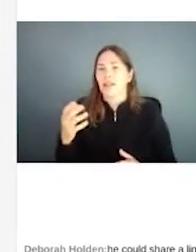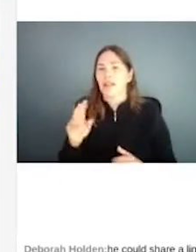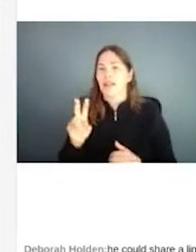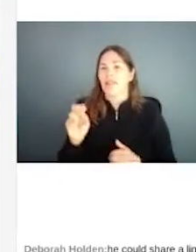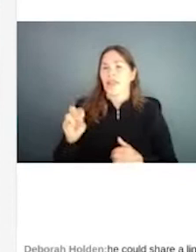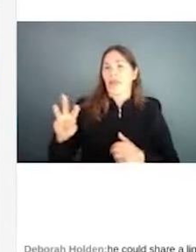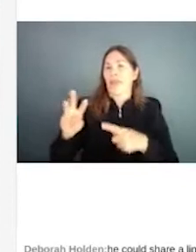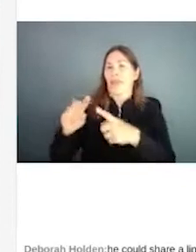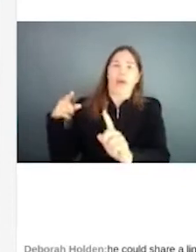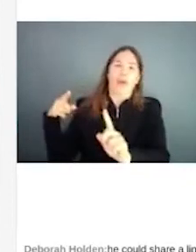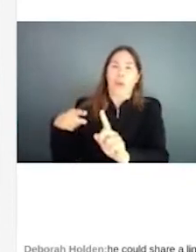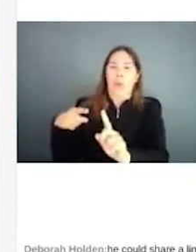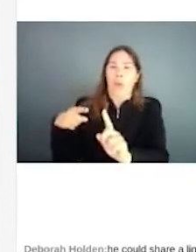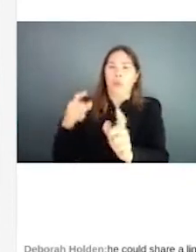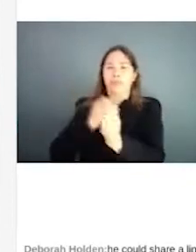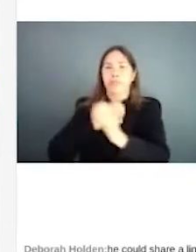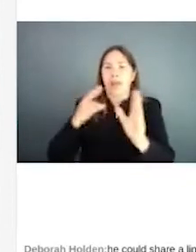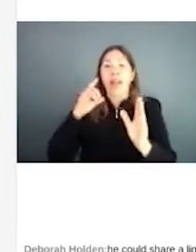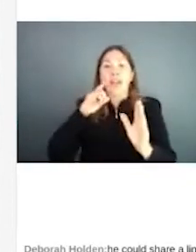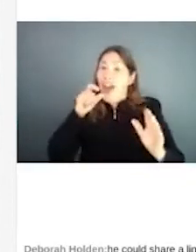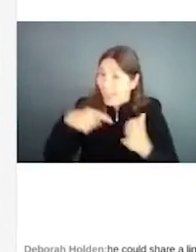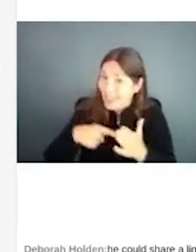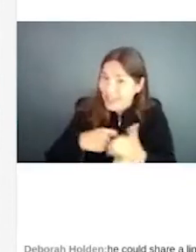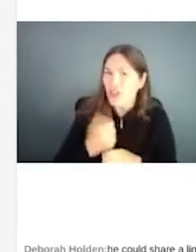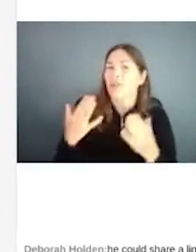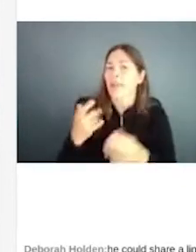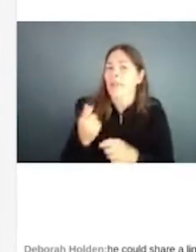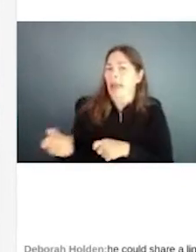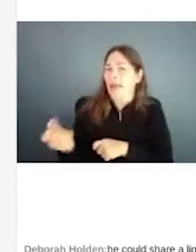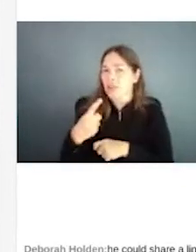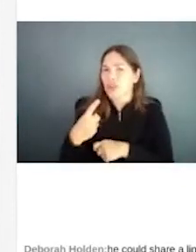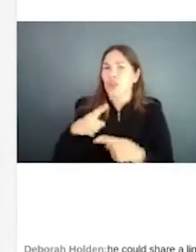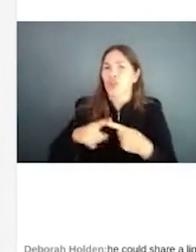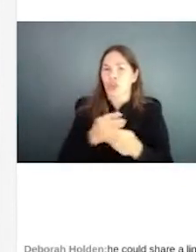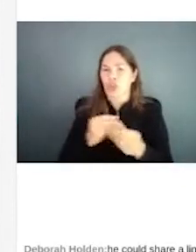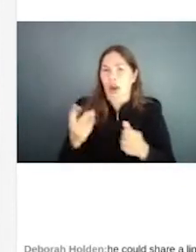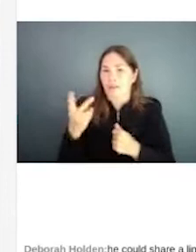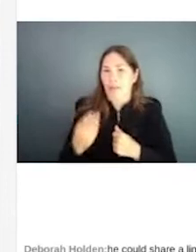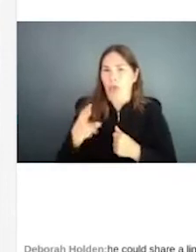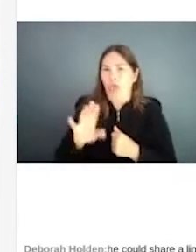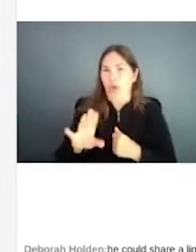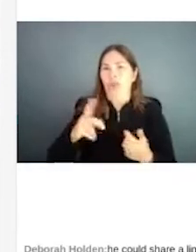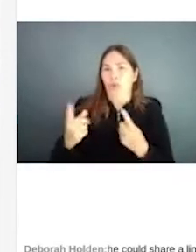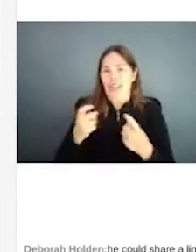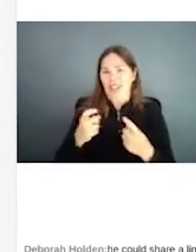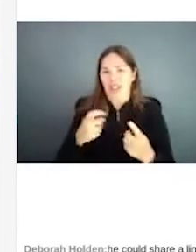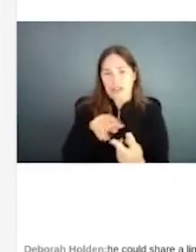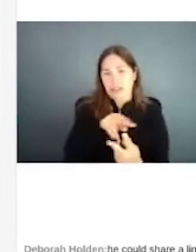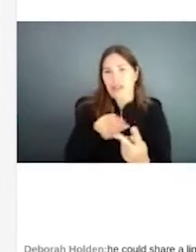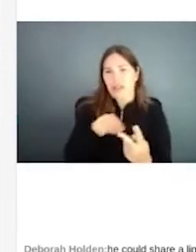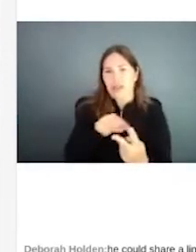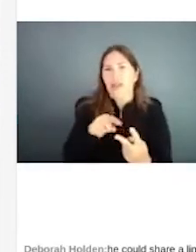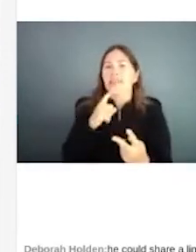the goal for not this year, perhaps next year, is to solve both of those questions, right? So one of